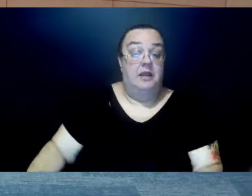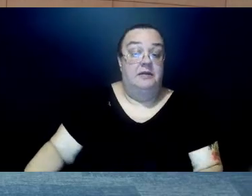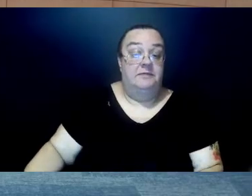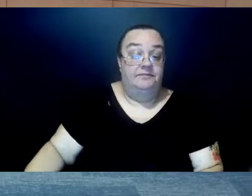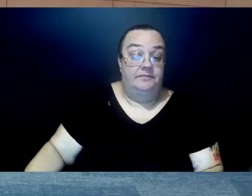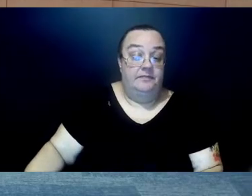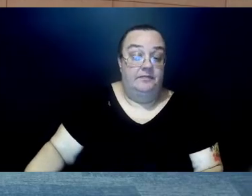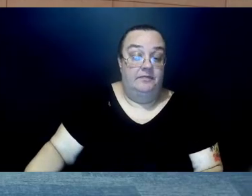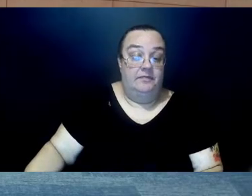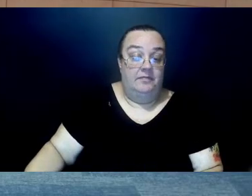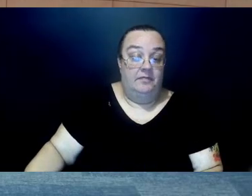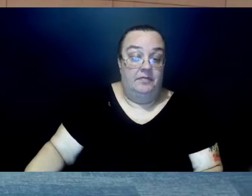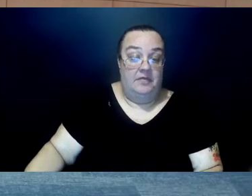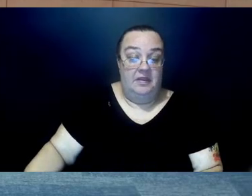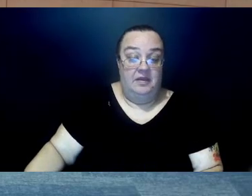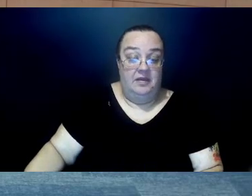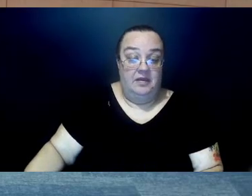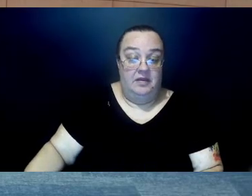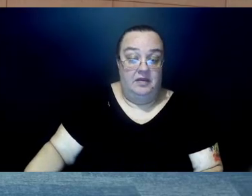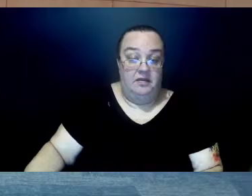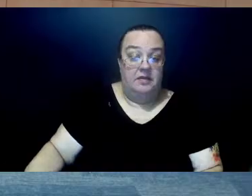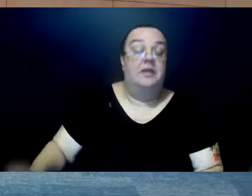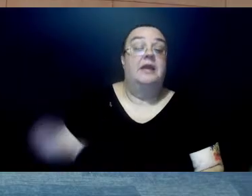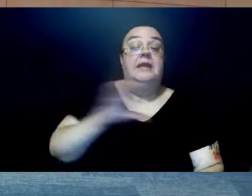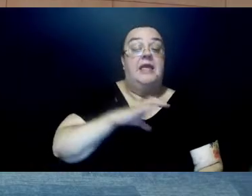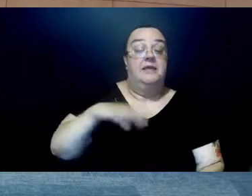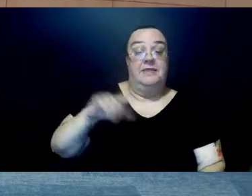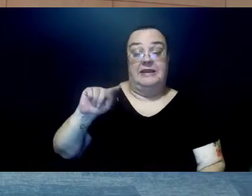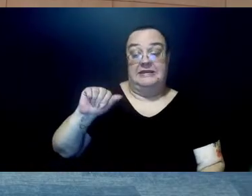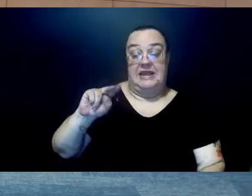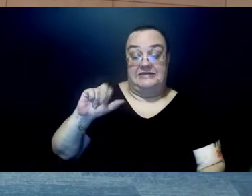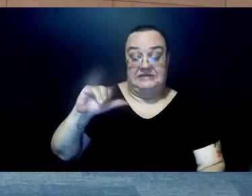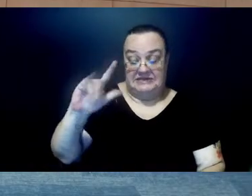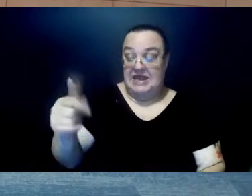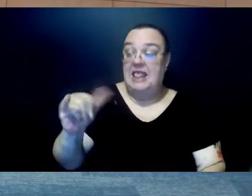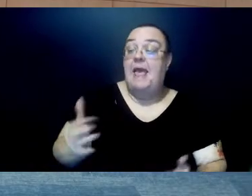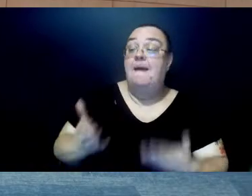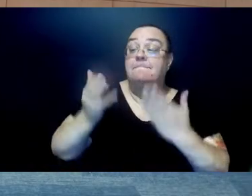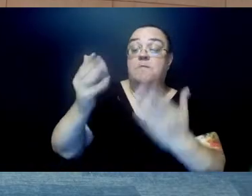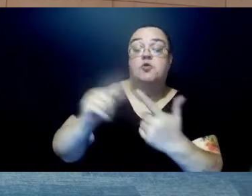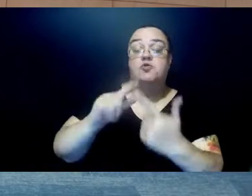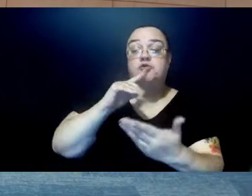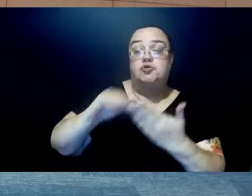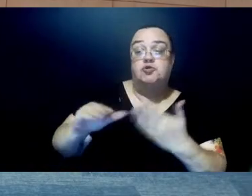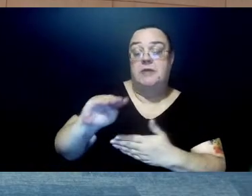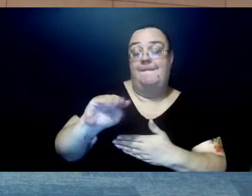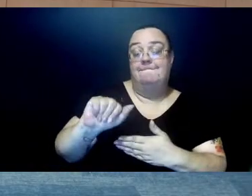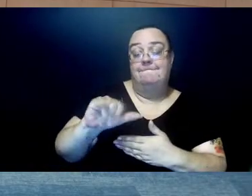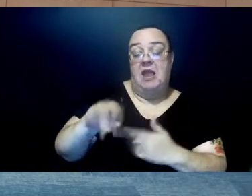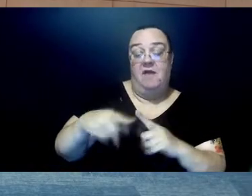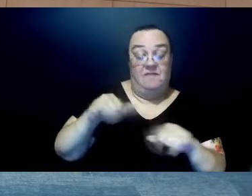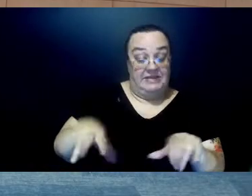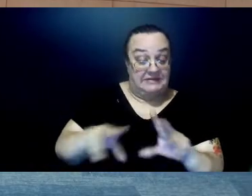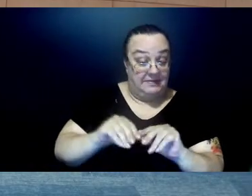Oh, Councilmember Tansey has seconded. It's a motion to excuse the mayor from this meeting. Is there any discussion?